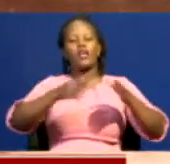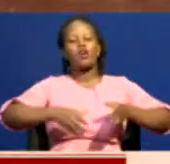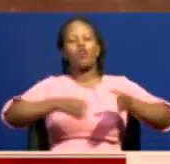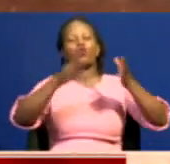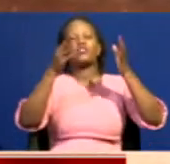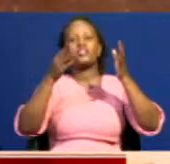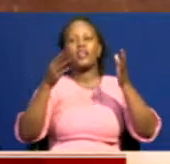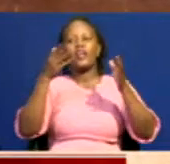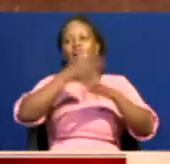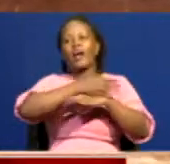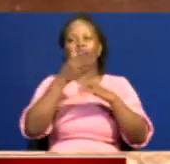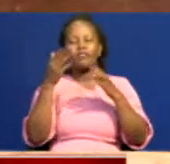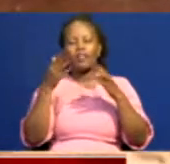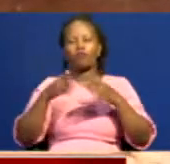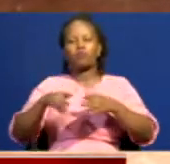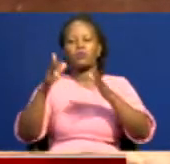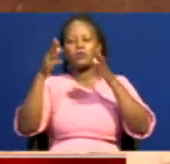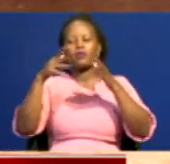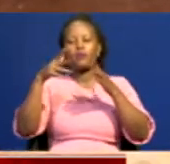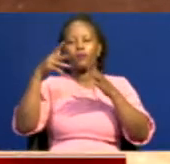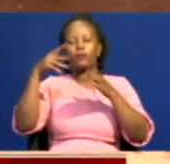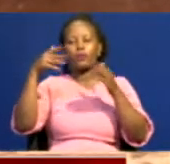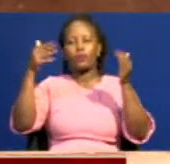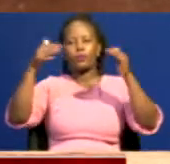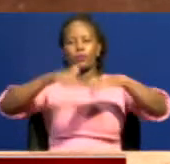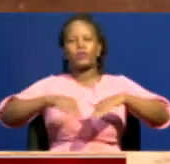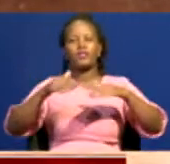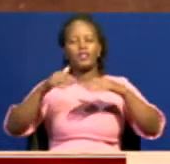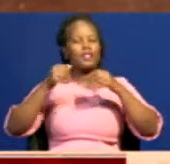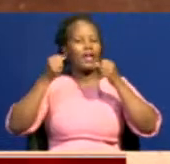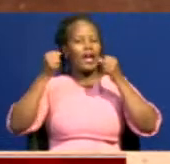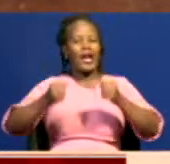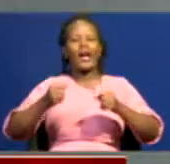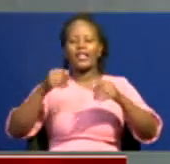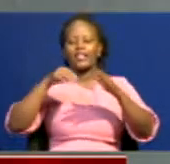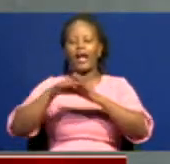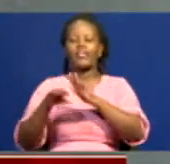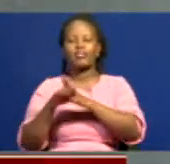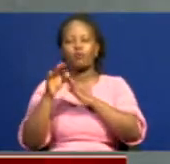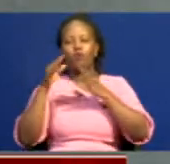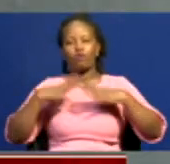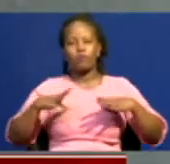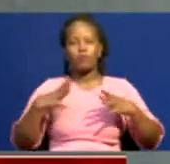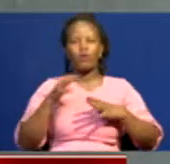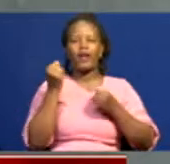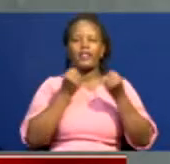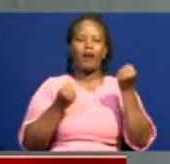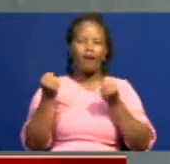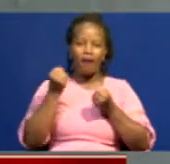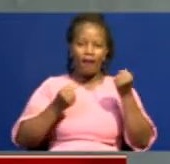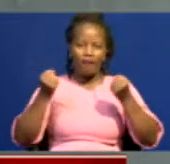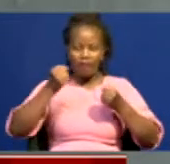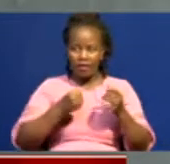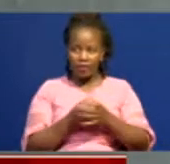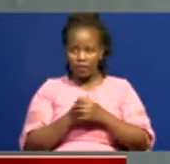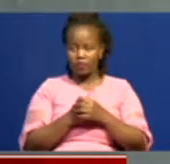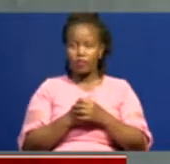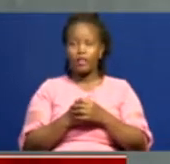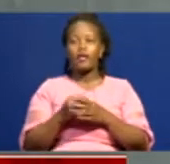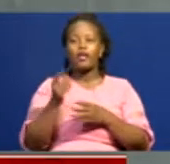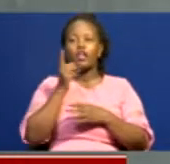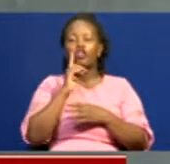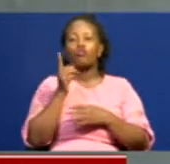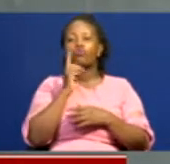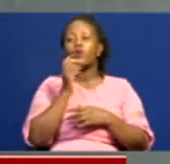after floods cut through the road, making it impassable for residents and motorists. Ongoing works to be completed by tomorrow, Tuesday 28th,